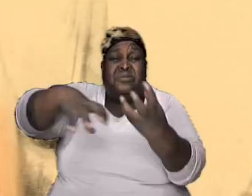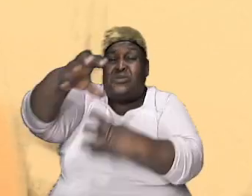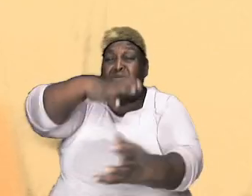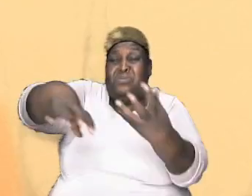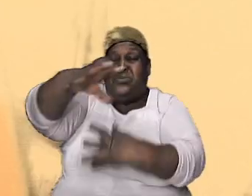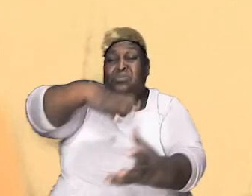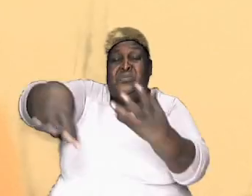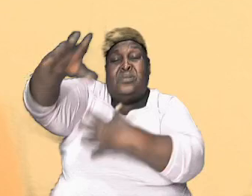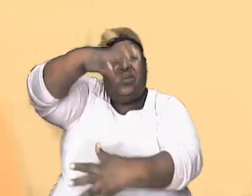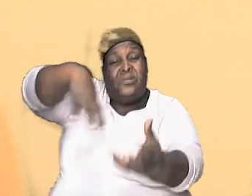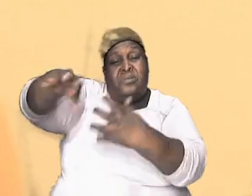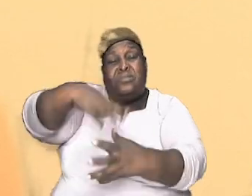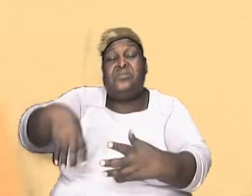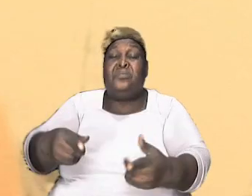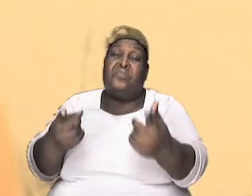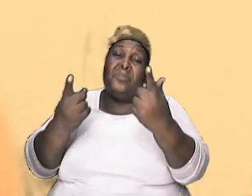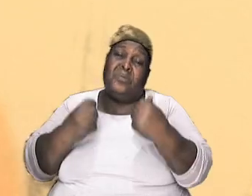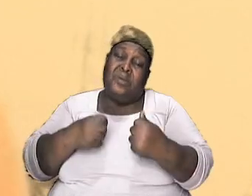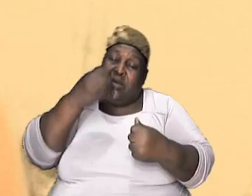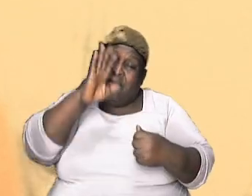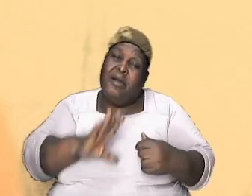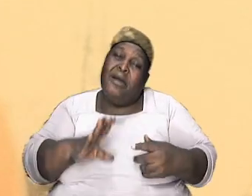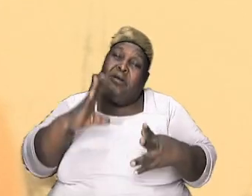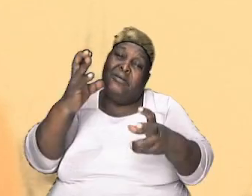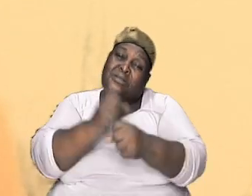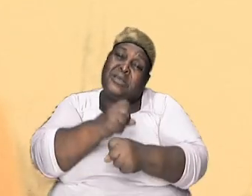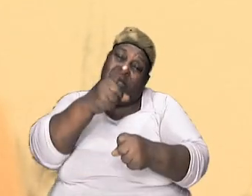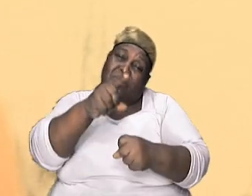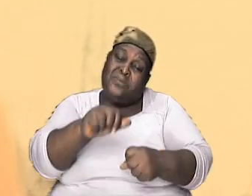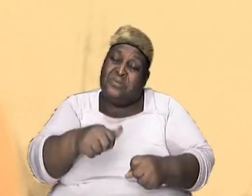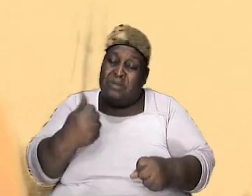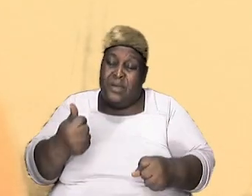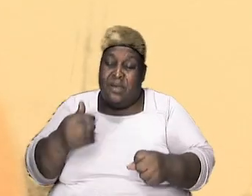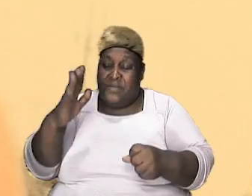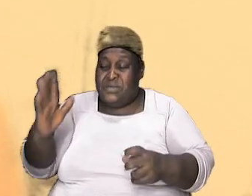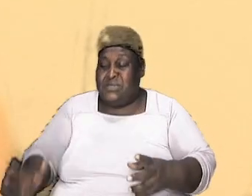other side. I'm here to encourage somebody this morning that